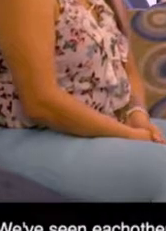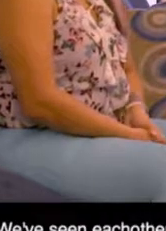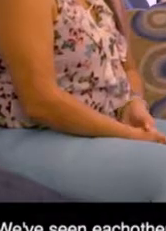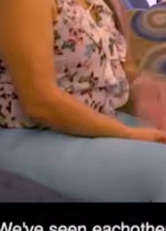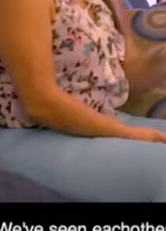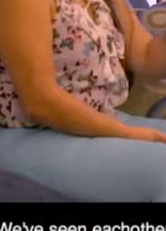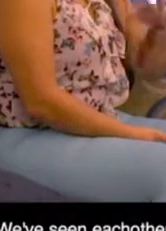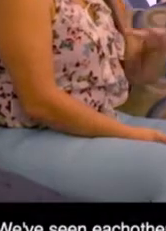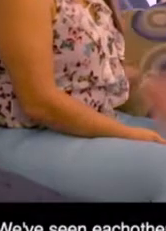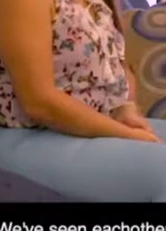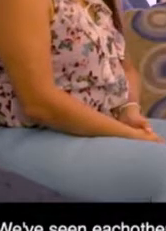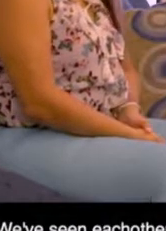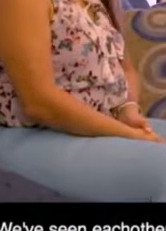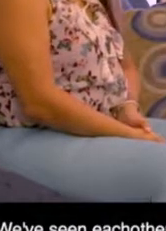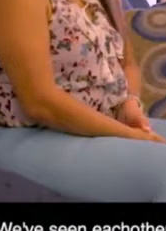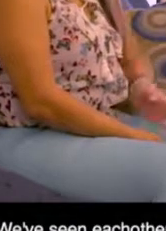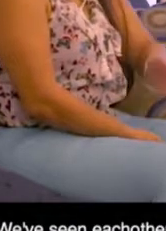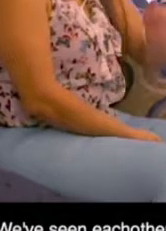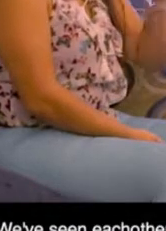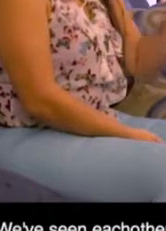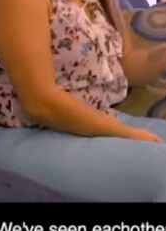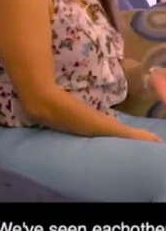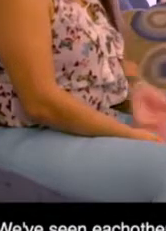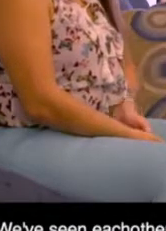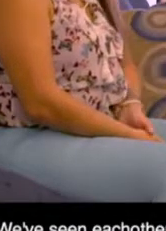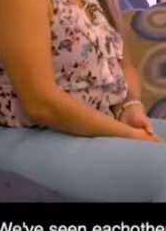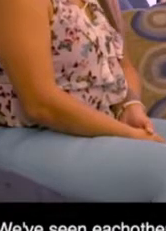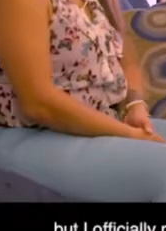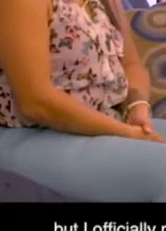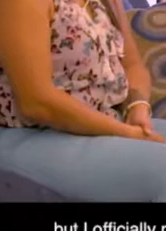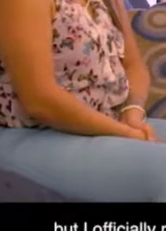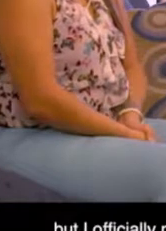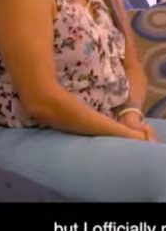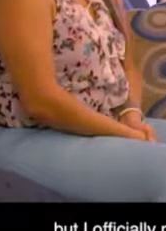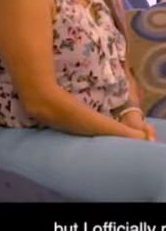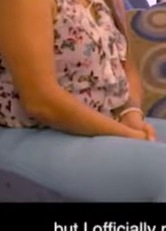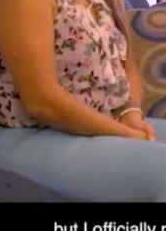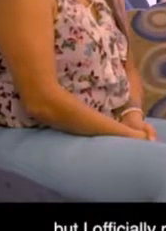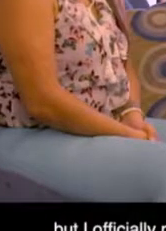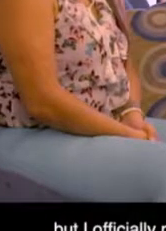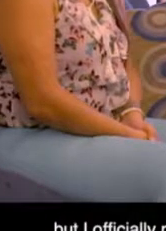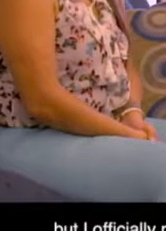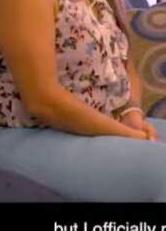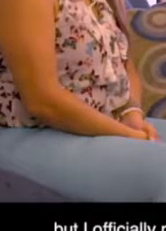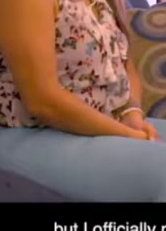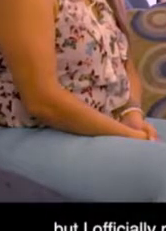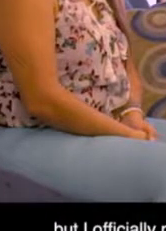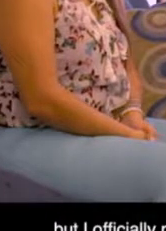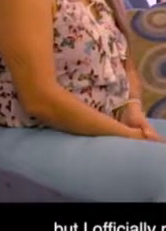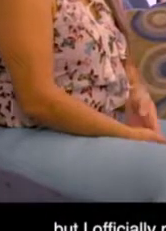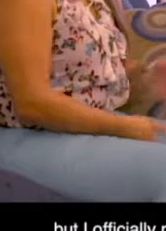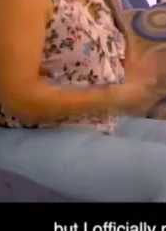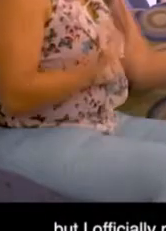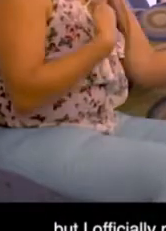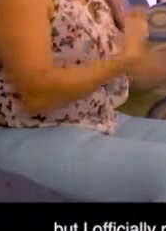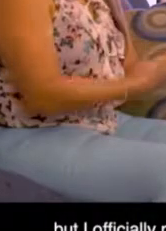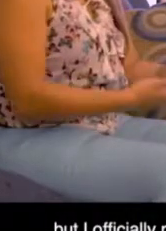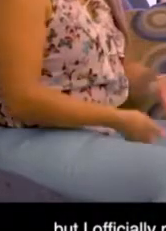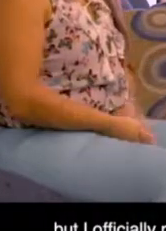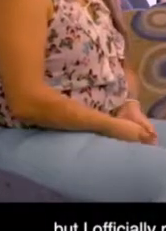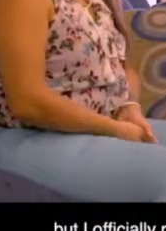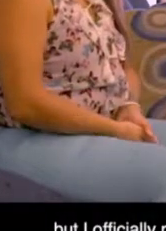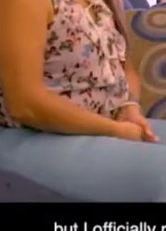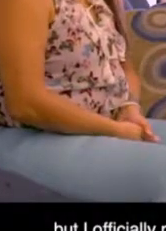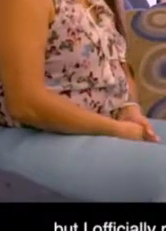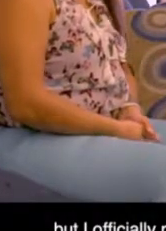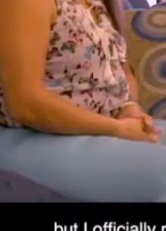And we've seen each other around campus for the last 8 years that he's came here. But I actually just